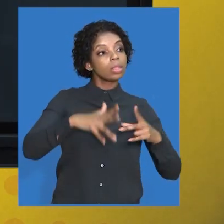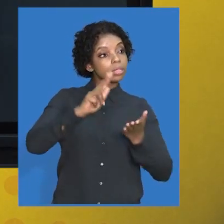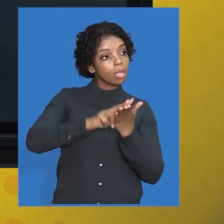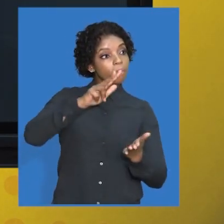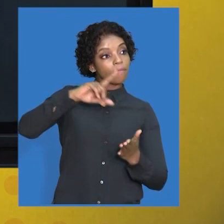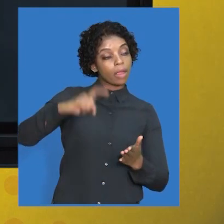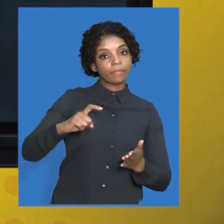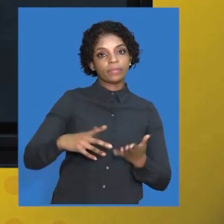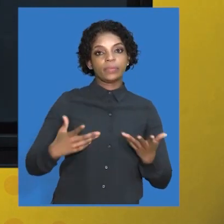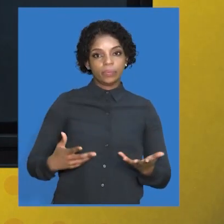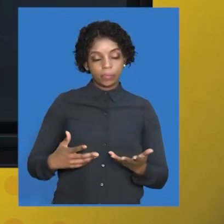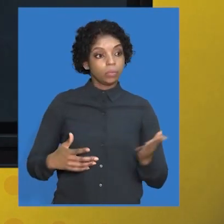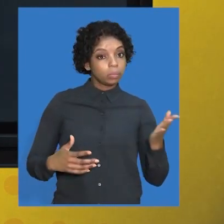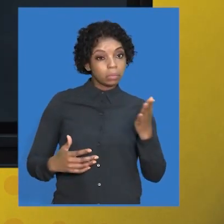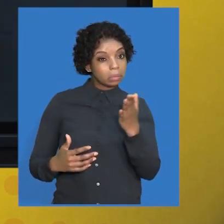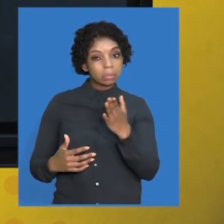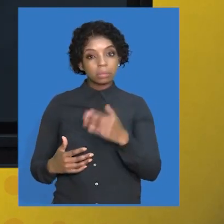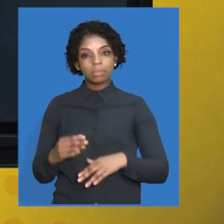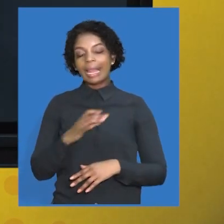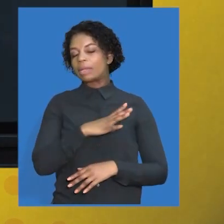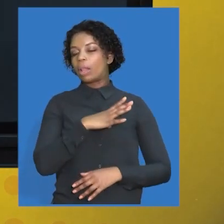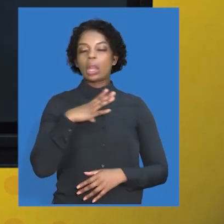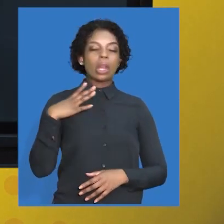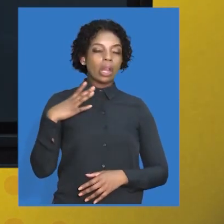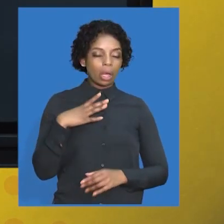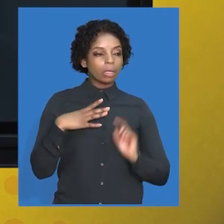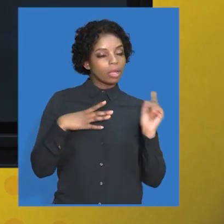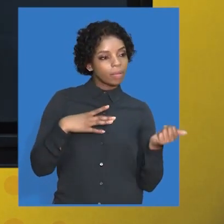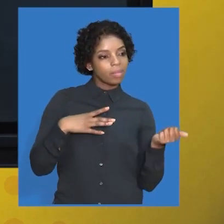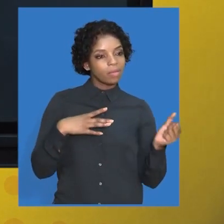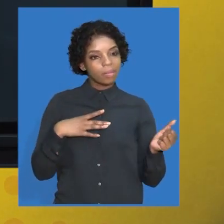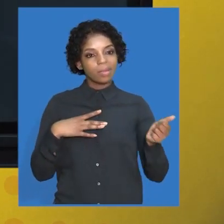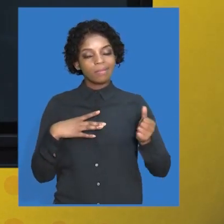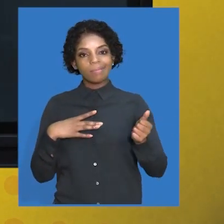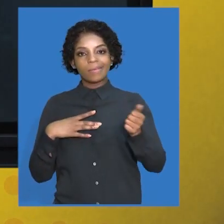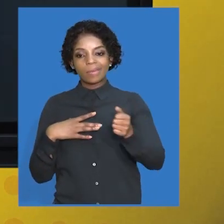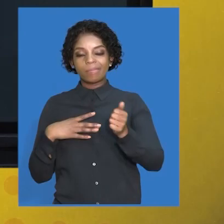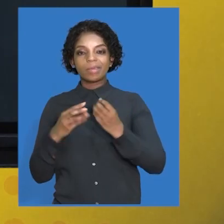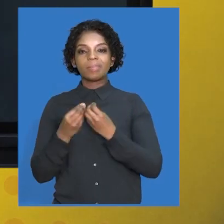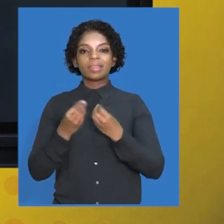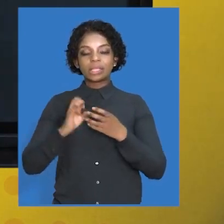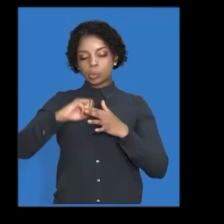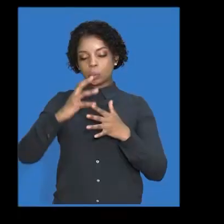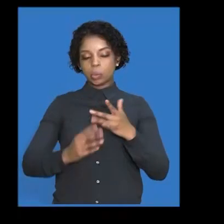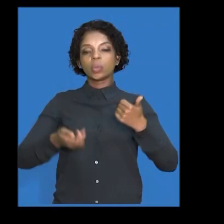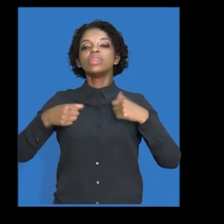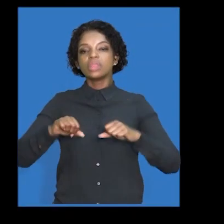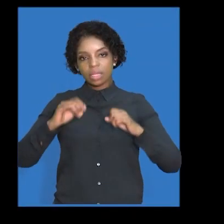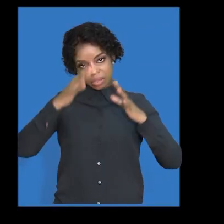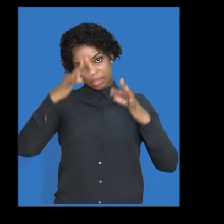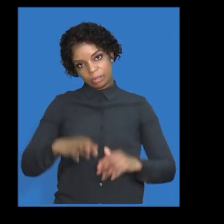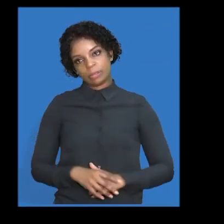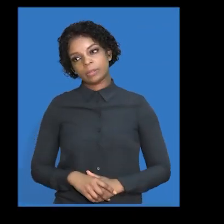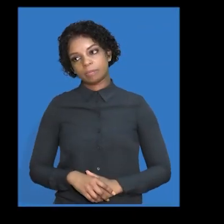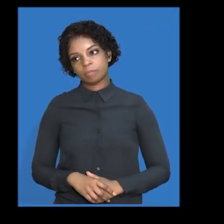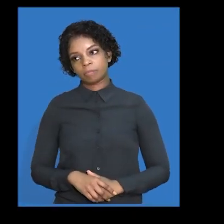no. So there's a whole long red tape process which can hamper fast decision making.